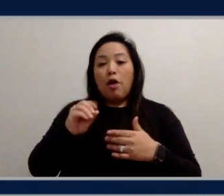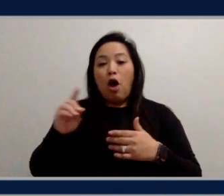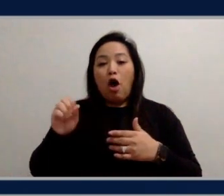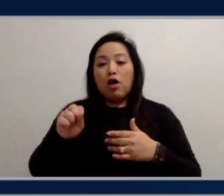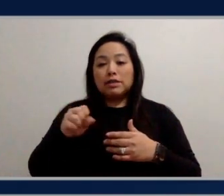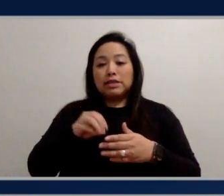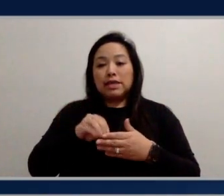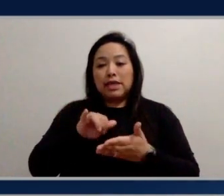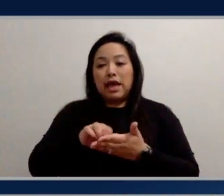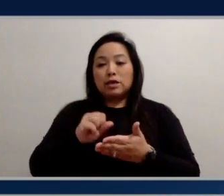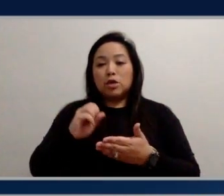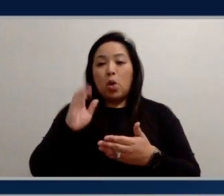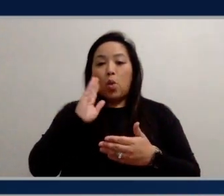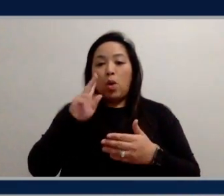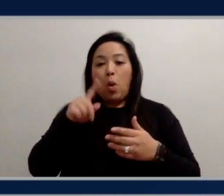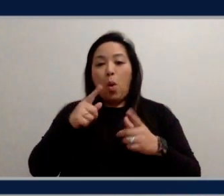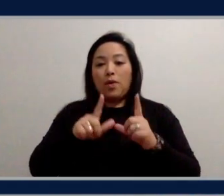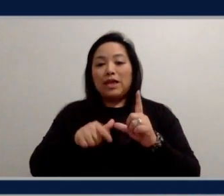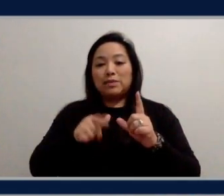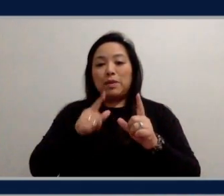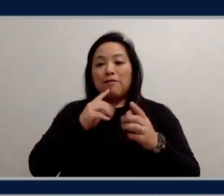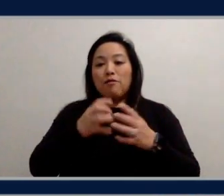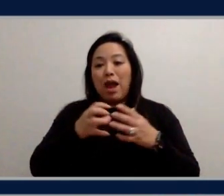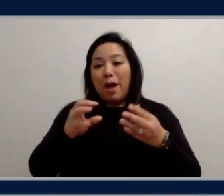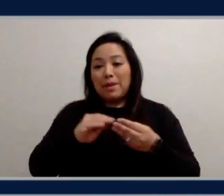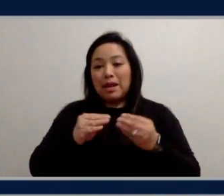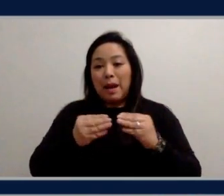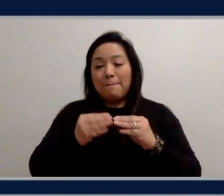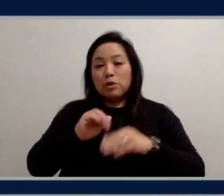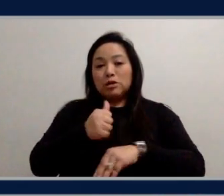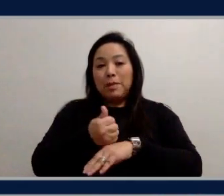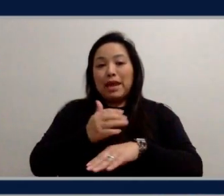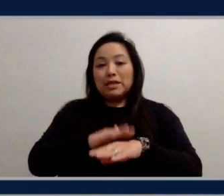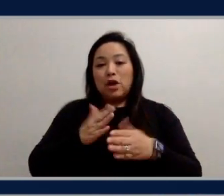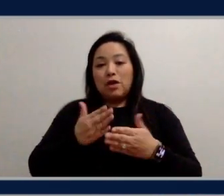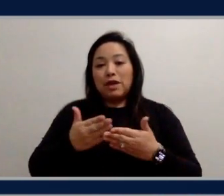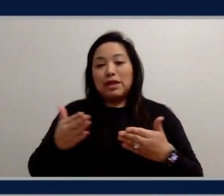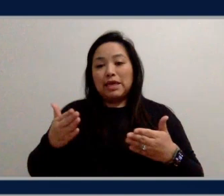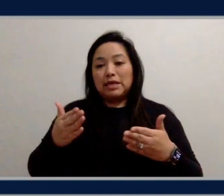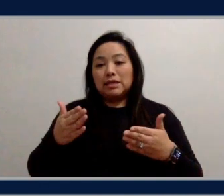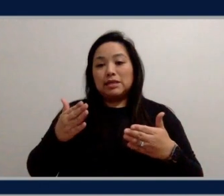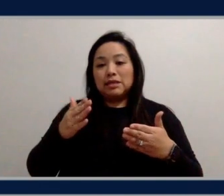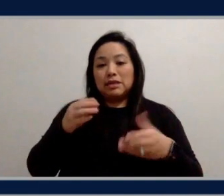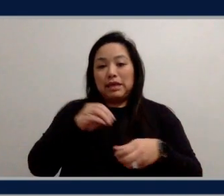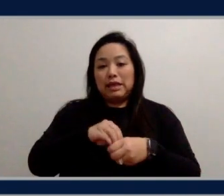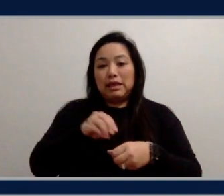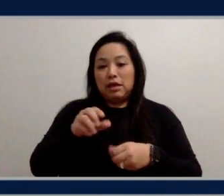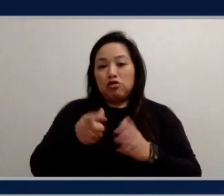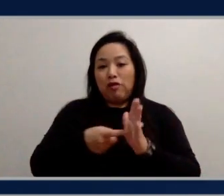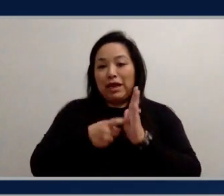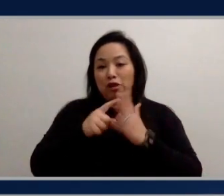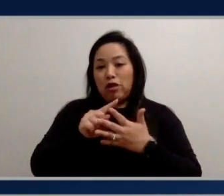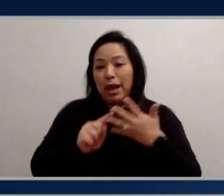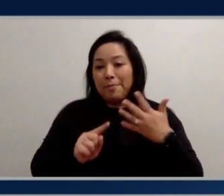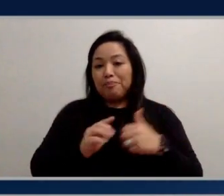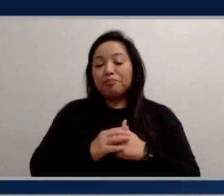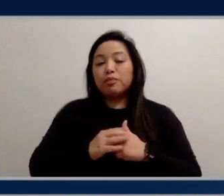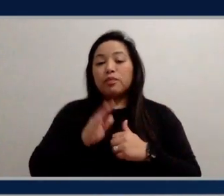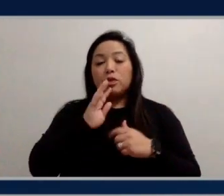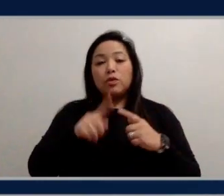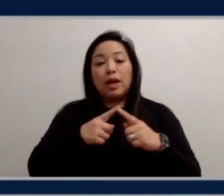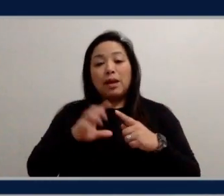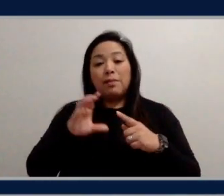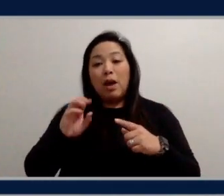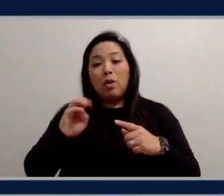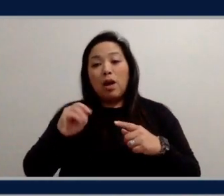only expire or manage the number of snapshots based on these two criteria. Okay, so you mentioned that with the compaction, this is enabled by